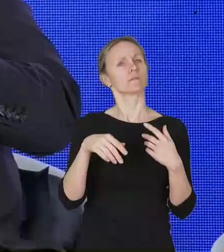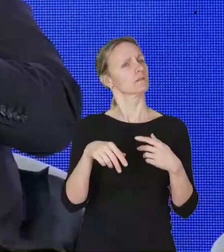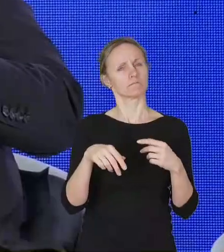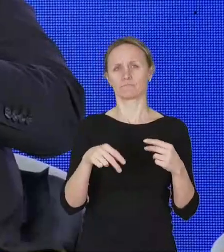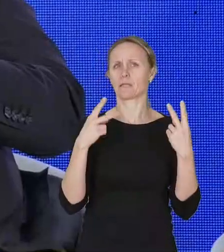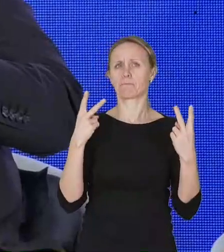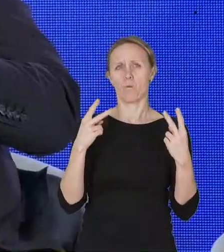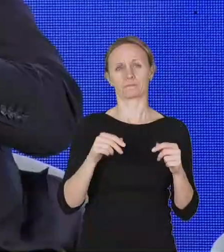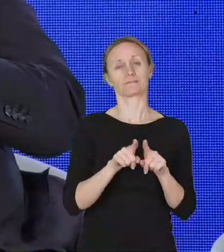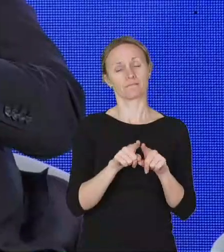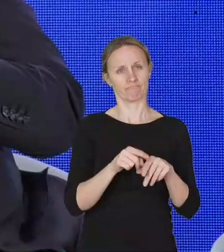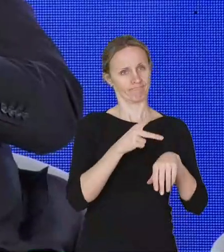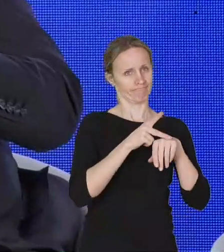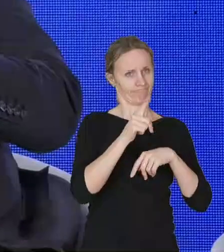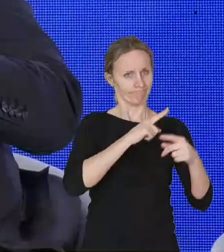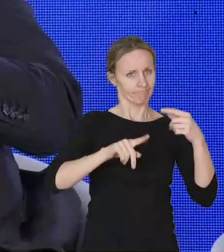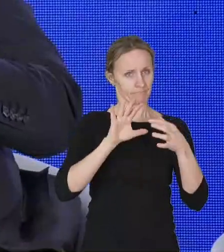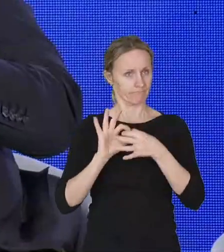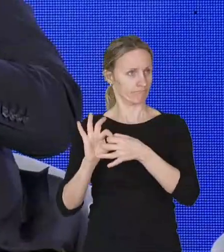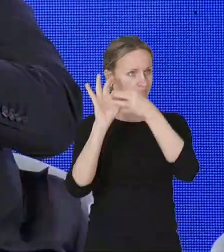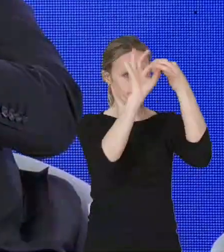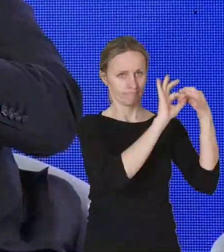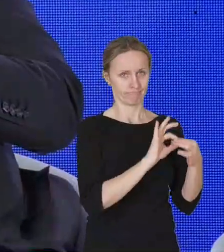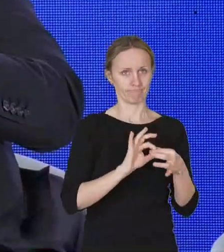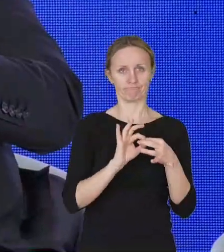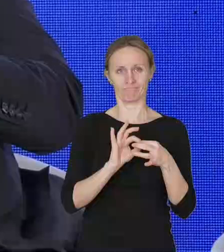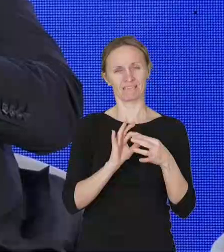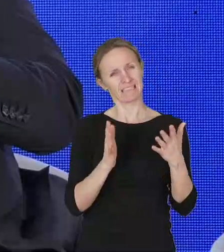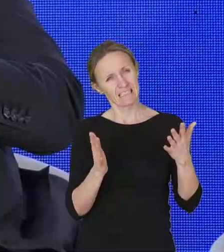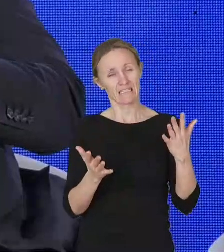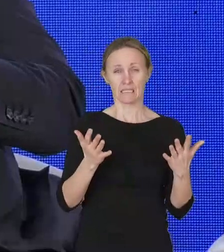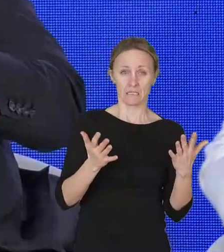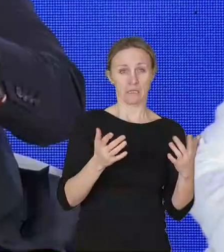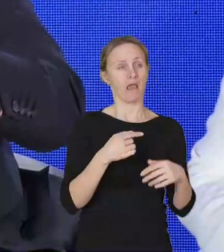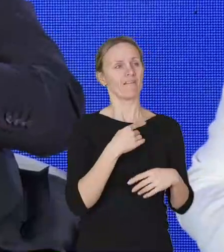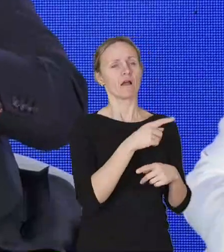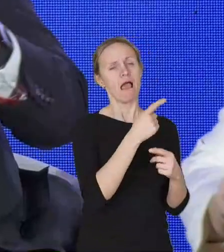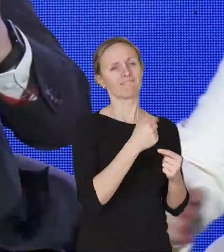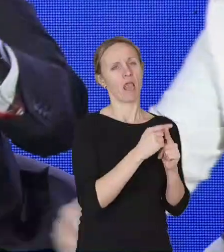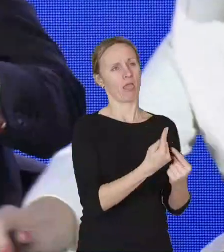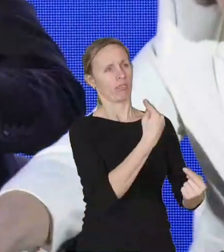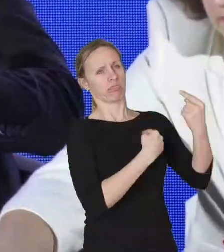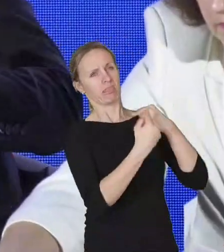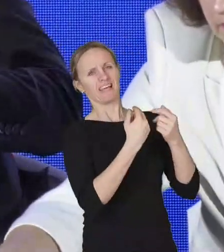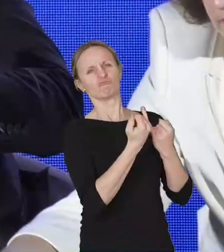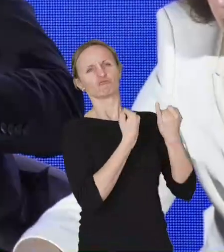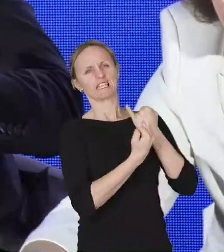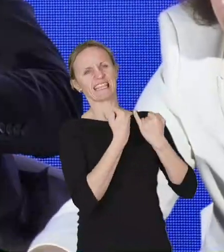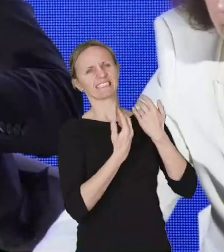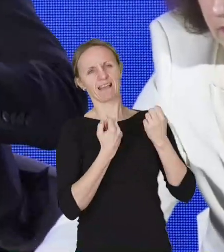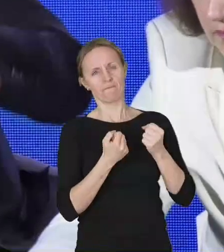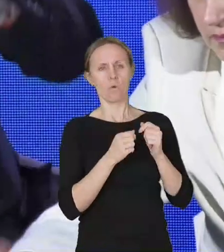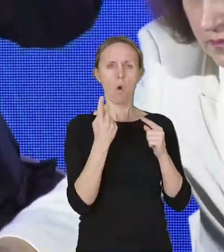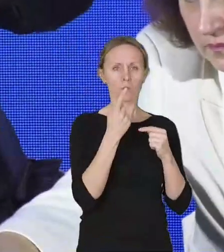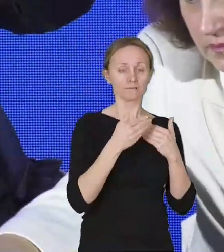is, you have this since 2 budget periods, and you see still the innovation gap